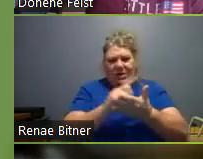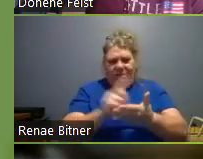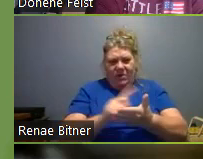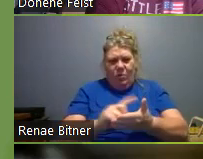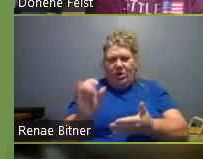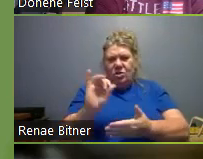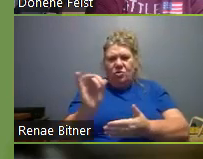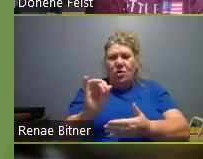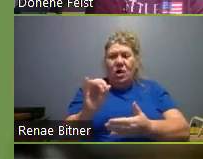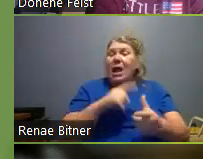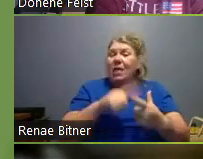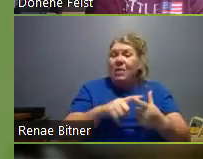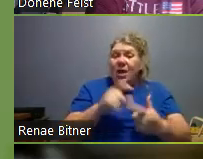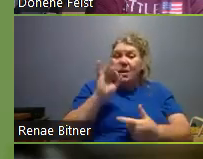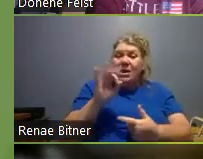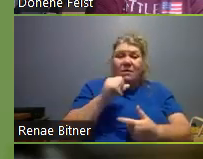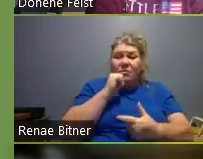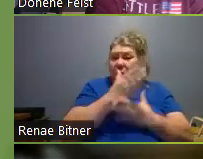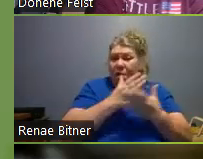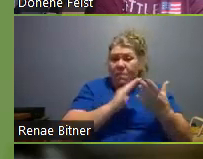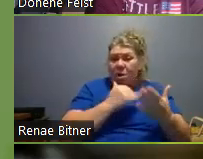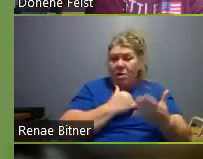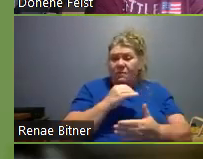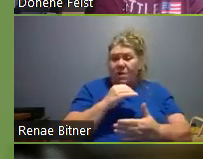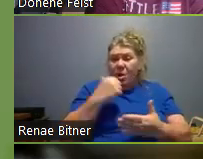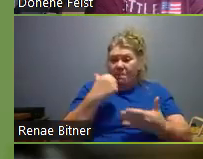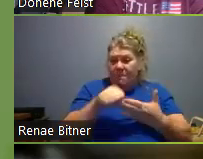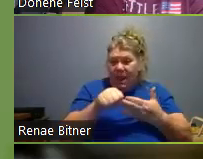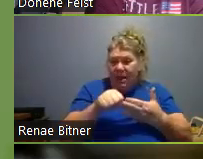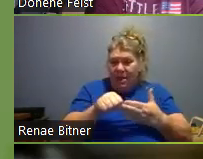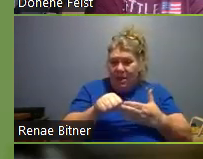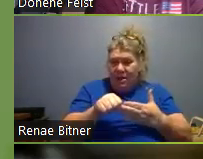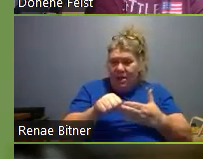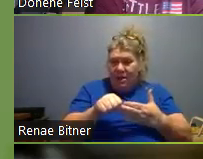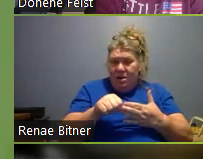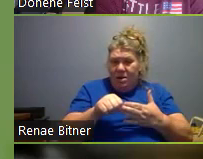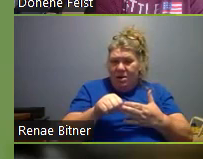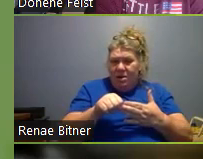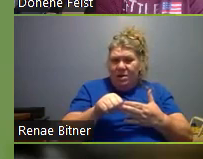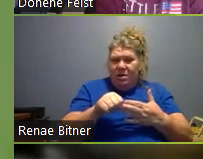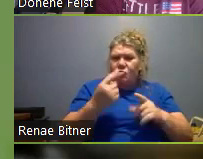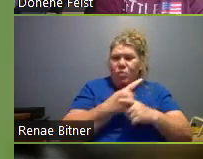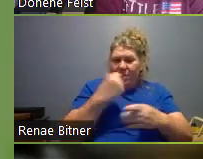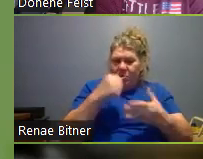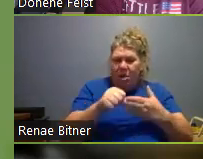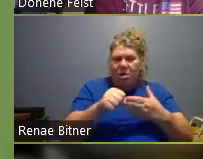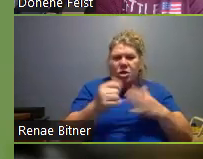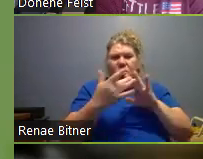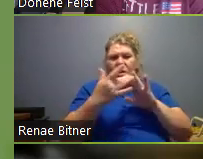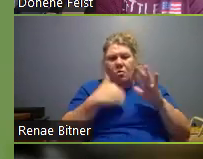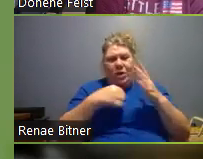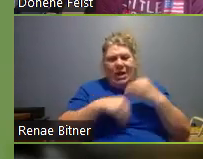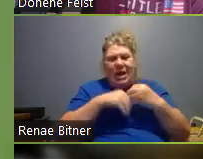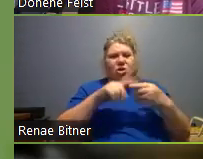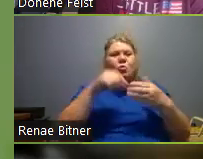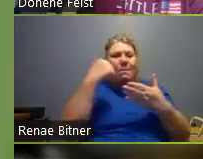well. And then if you aren't a part of our snail mail newsletter, you can also get a hold of us, and let me know, and we can put you on that list